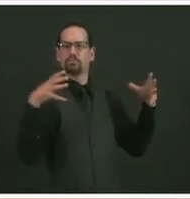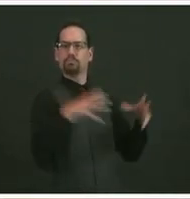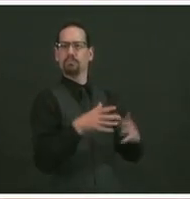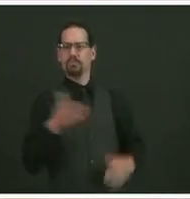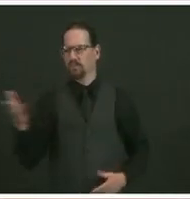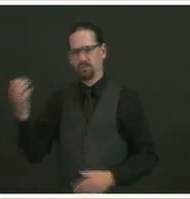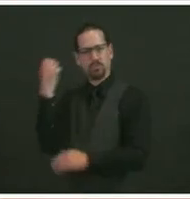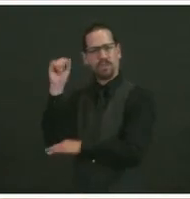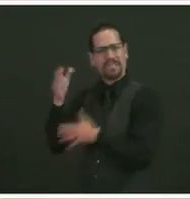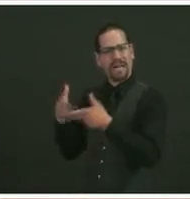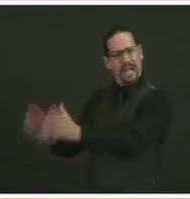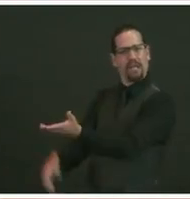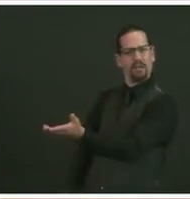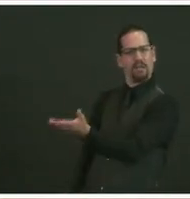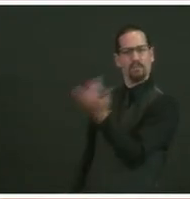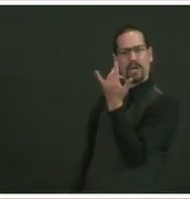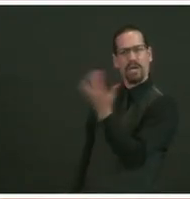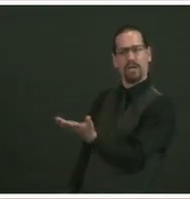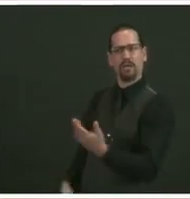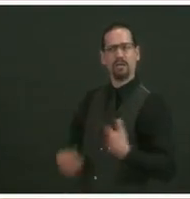that. I do hear it.